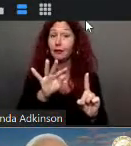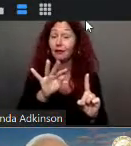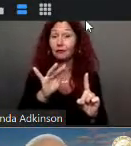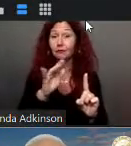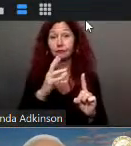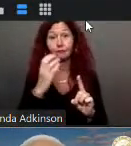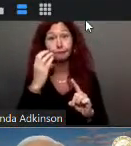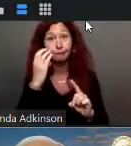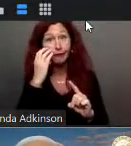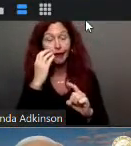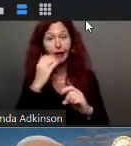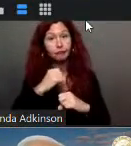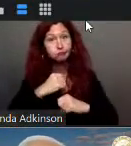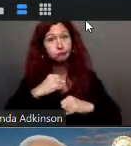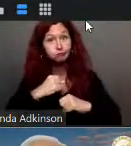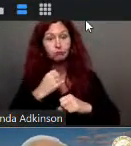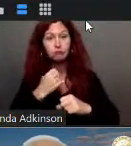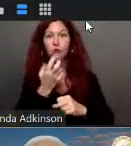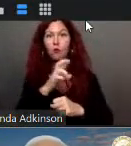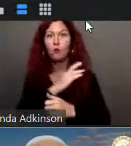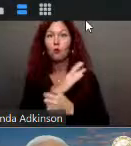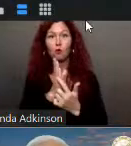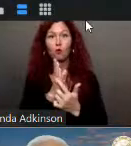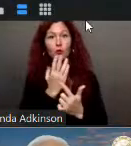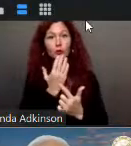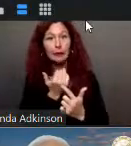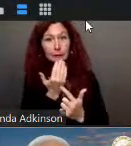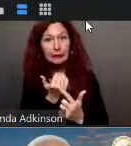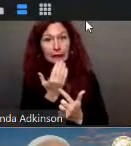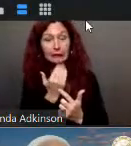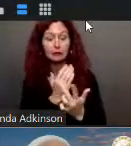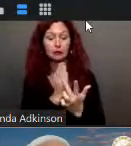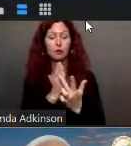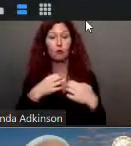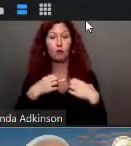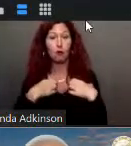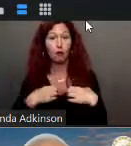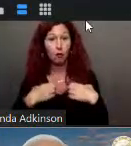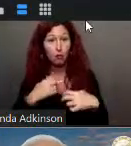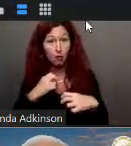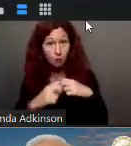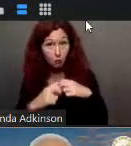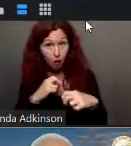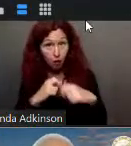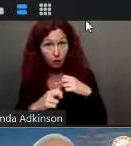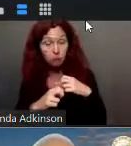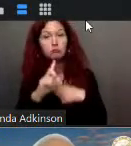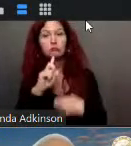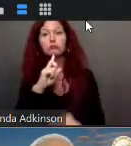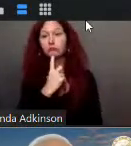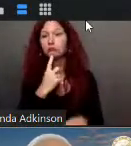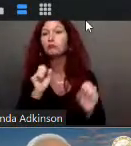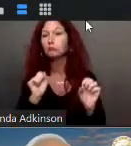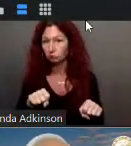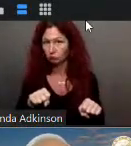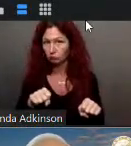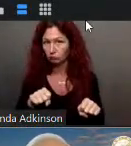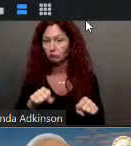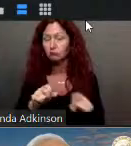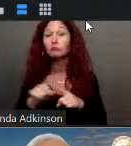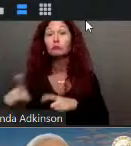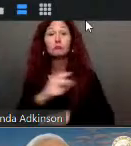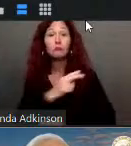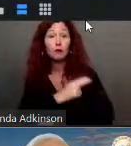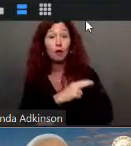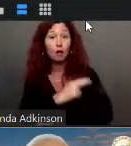medical conditions like diabetes or lung problems. At Jackson, over the past week, they have seen about one-third